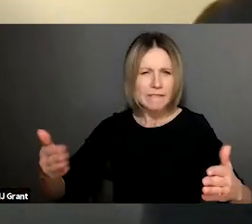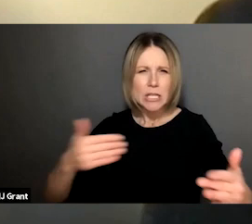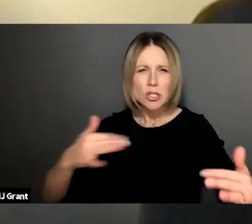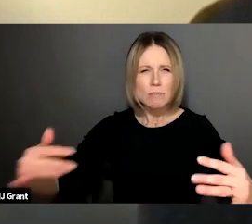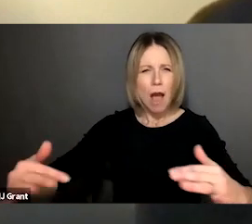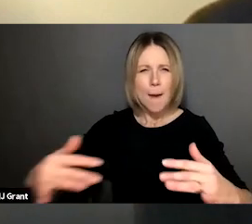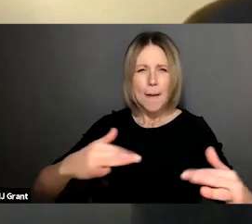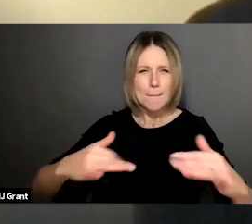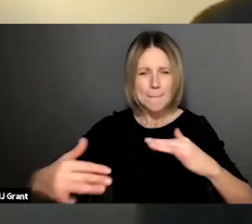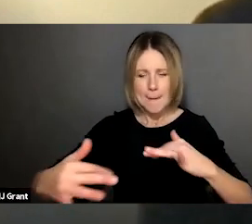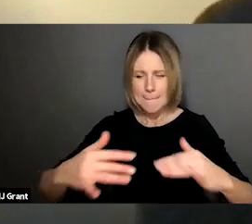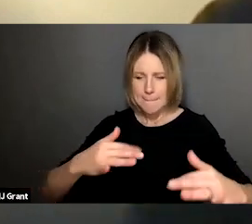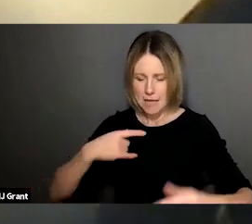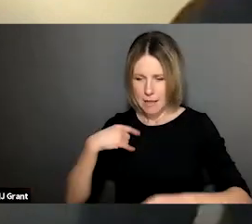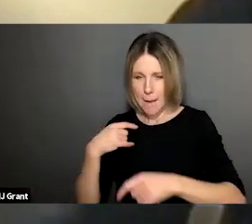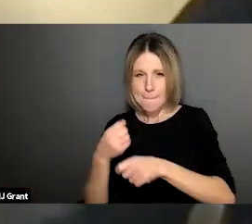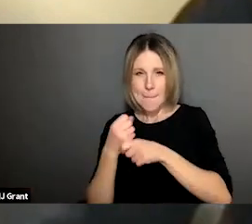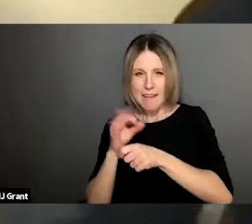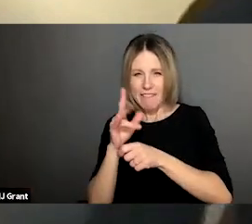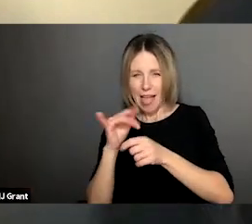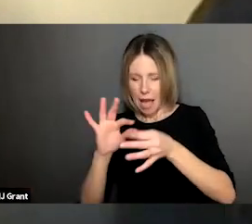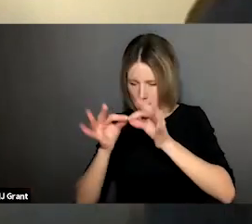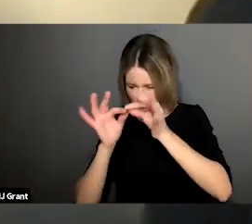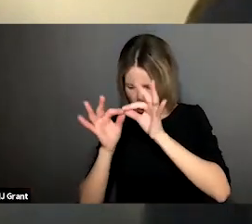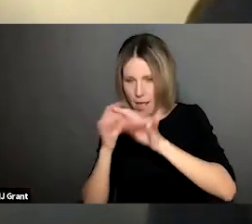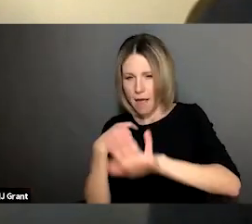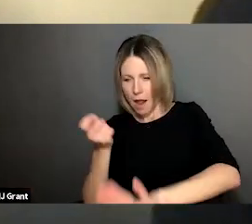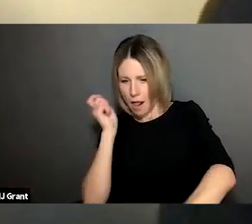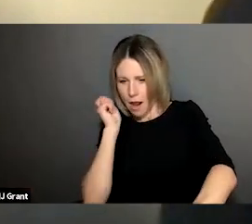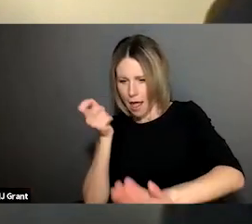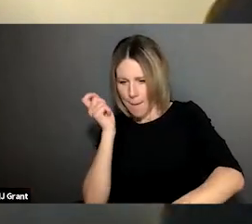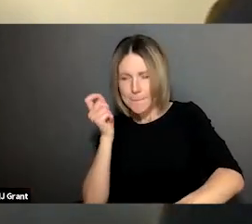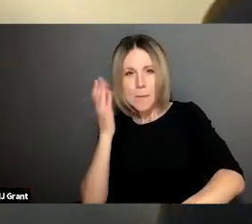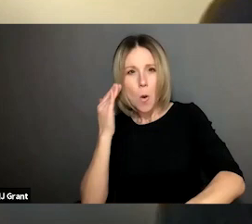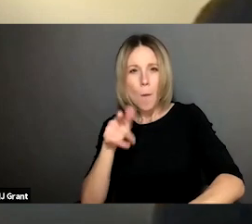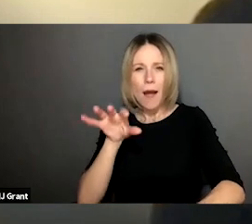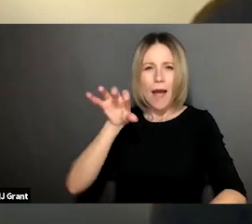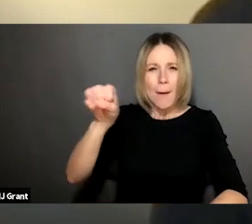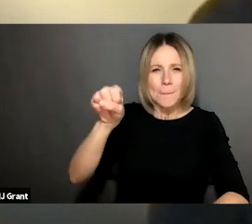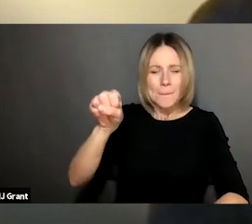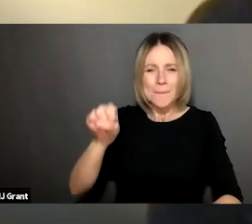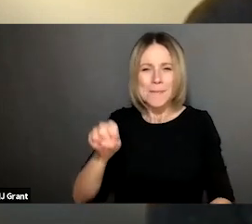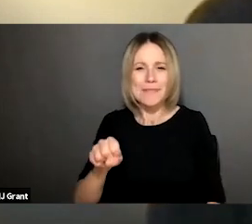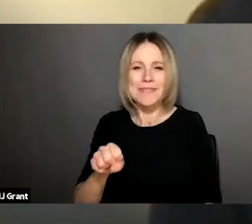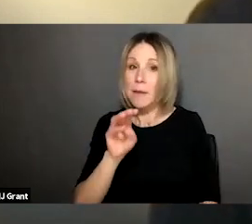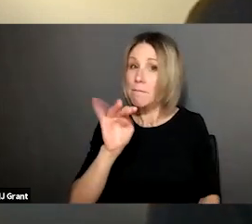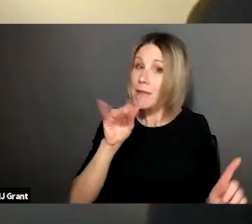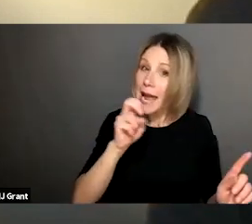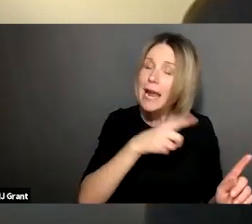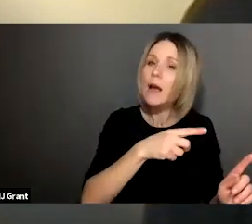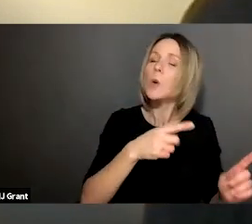eat a fly of your own making, and that's great. In Maine, a little different, a lot of mudflat fishing. That's super